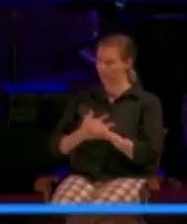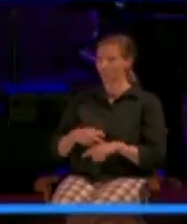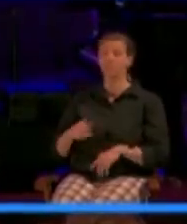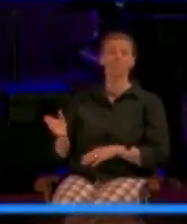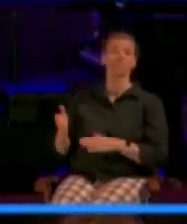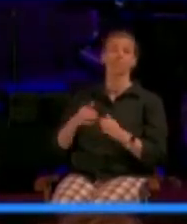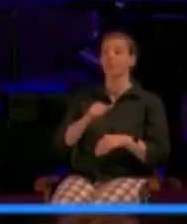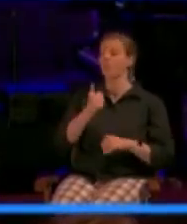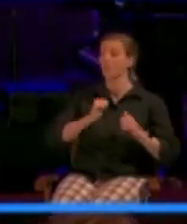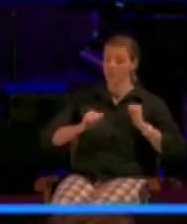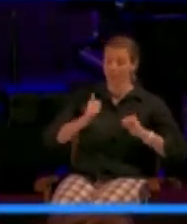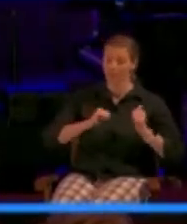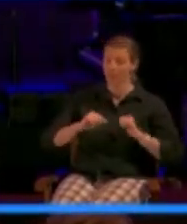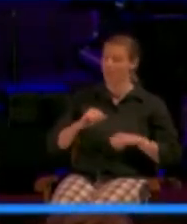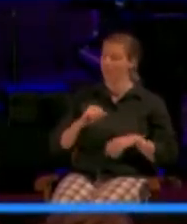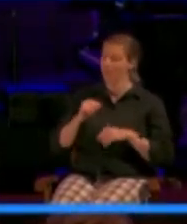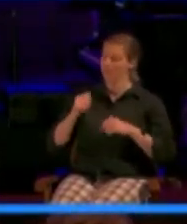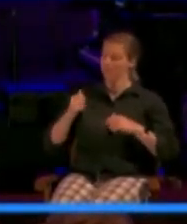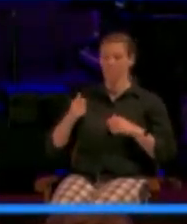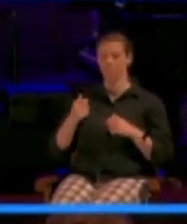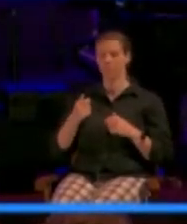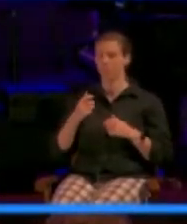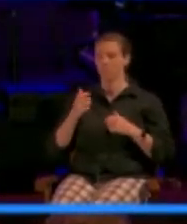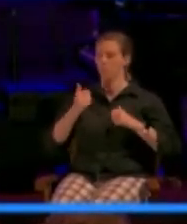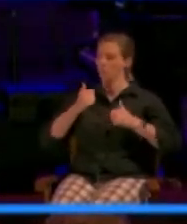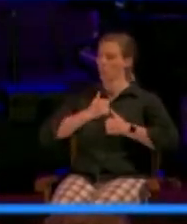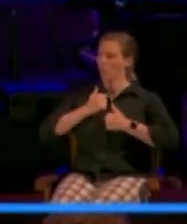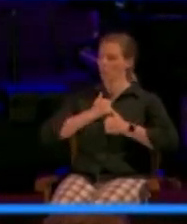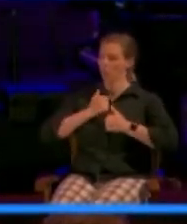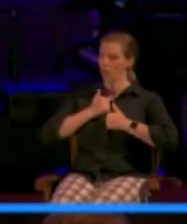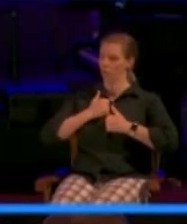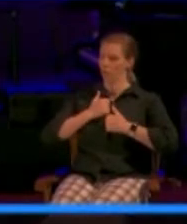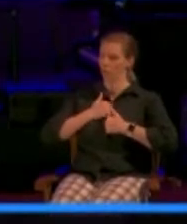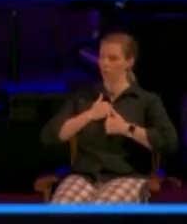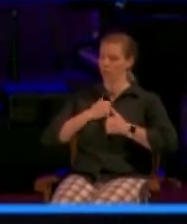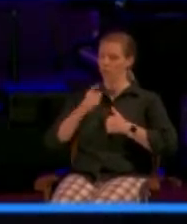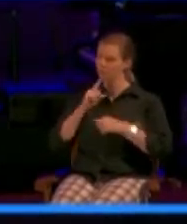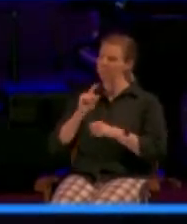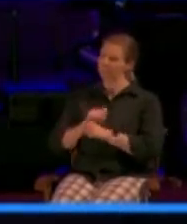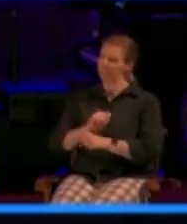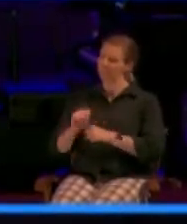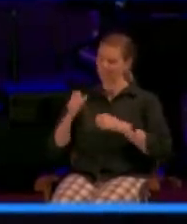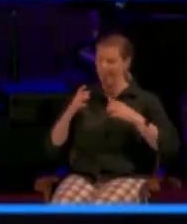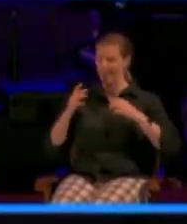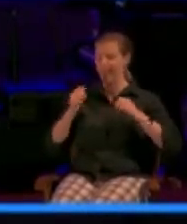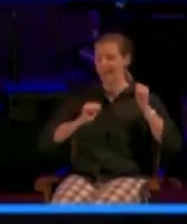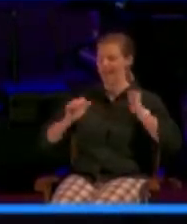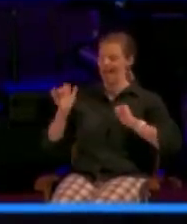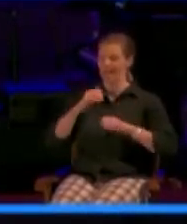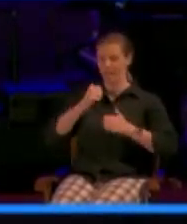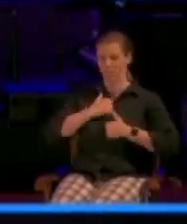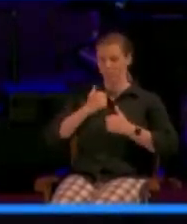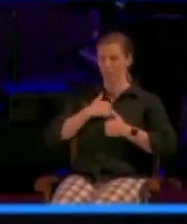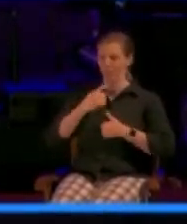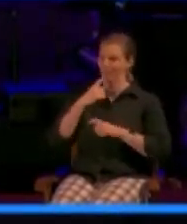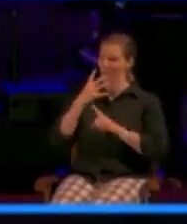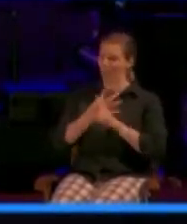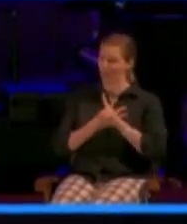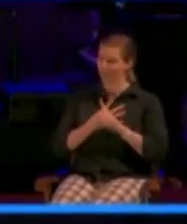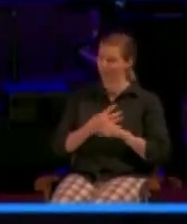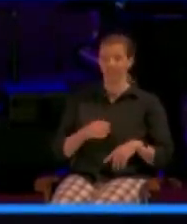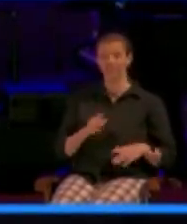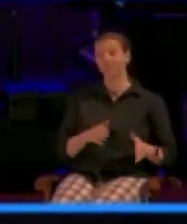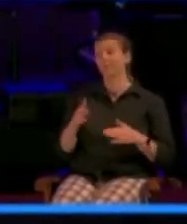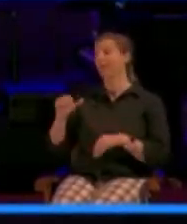he's a soldier. About 4 months. One time he's a farmer. He wears overalls, bib